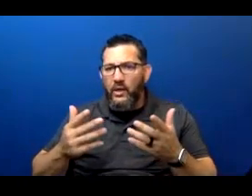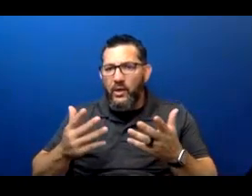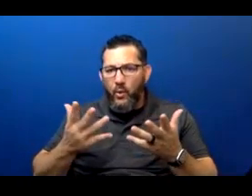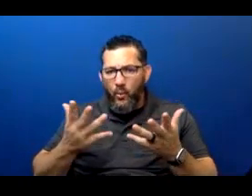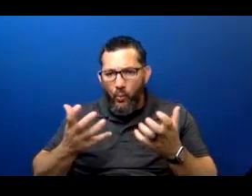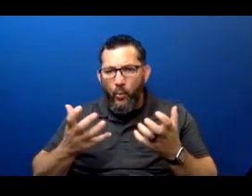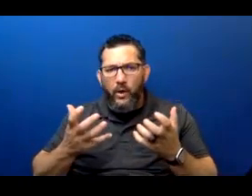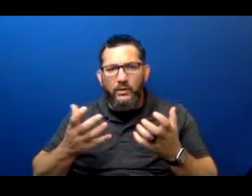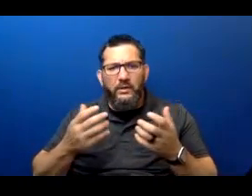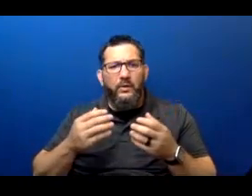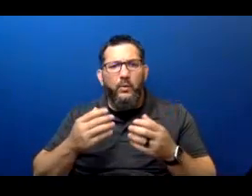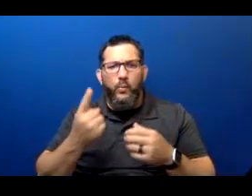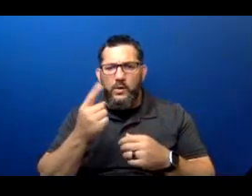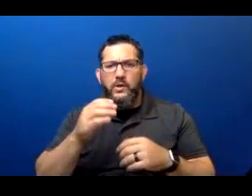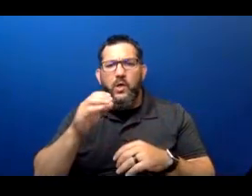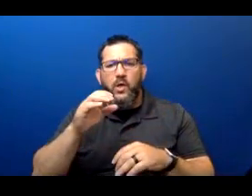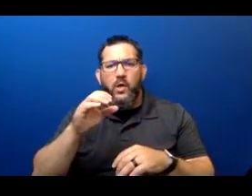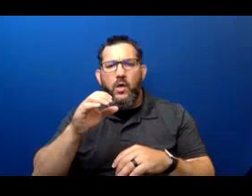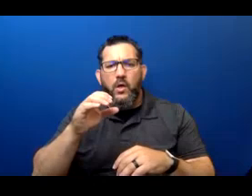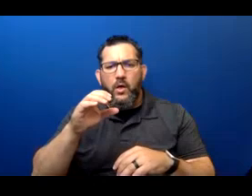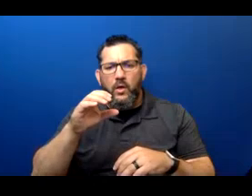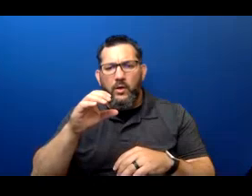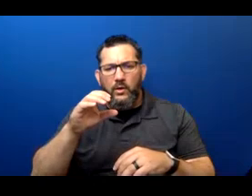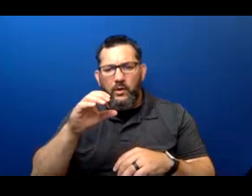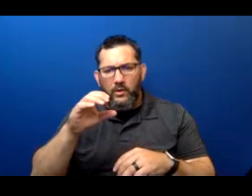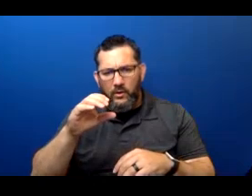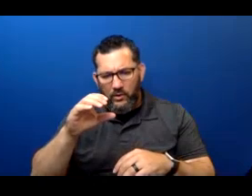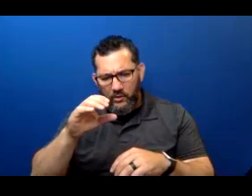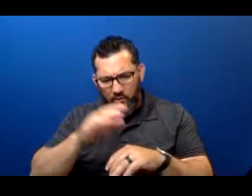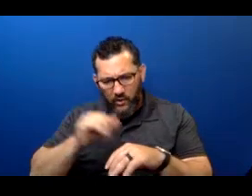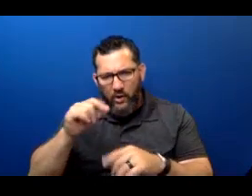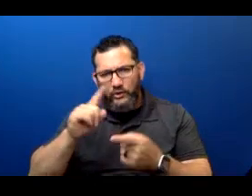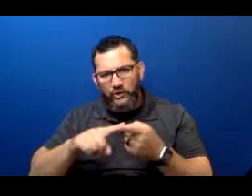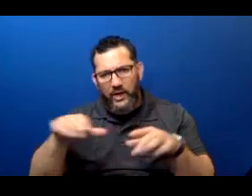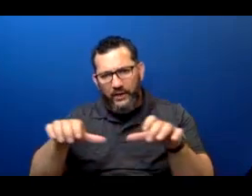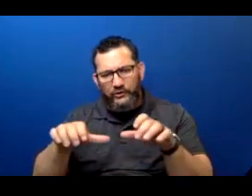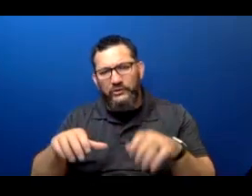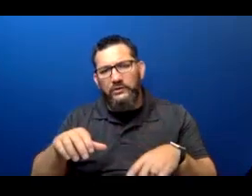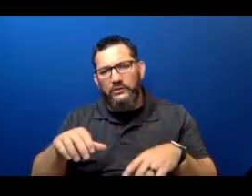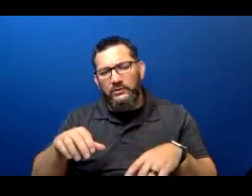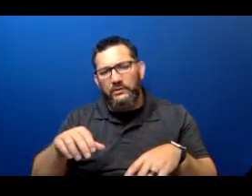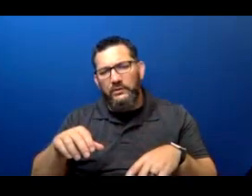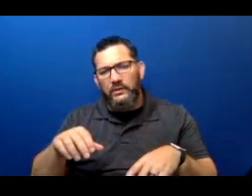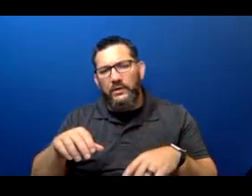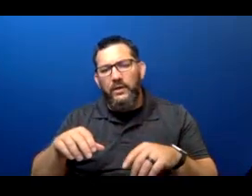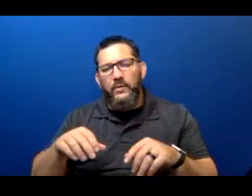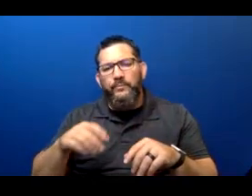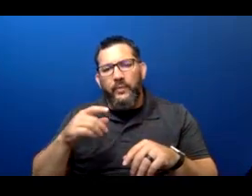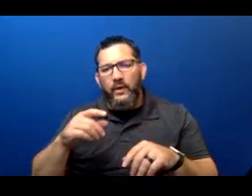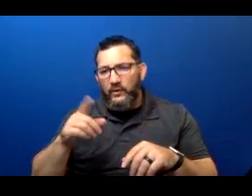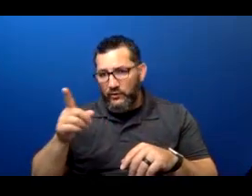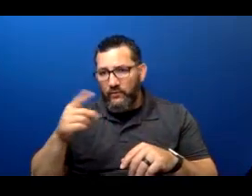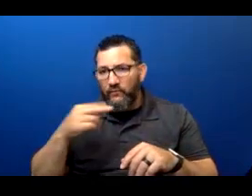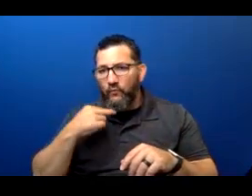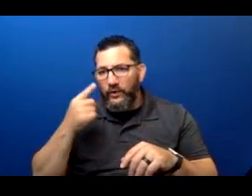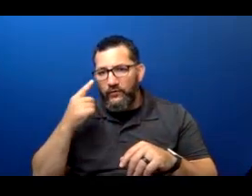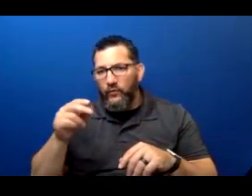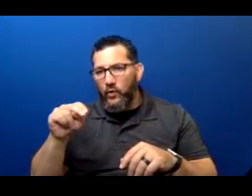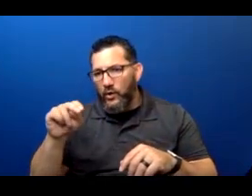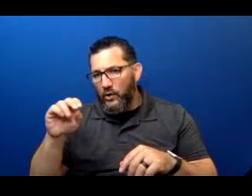to the advisory committee members. I know Ms. Wilson mentioned being a voice for NOMHE and for the work that's